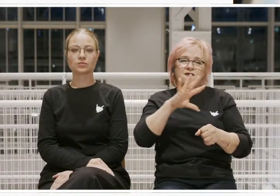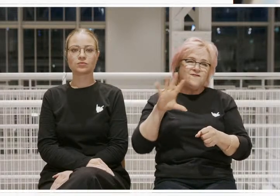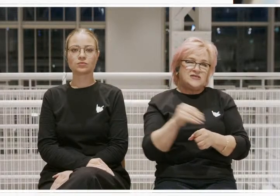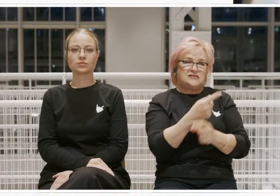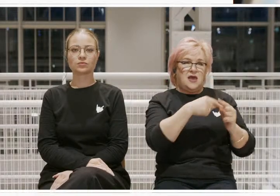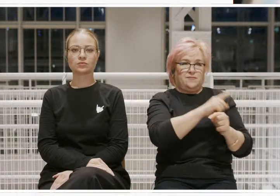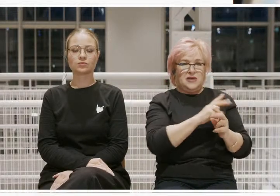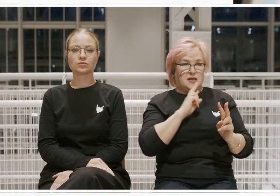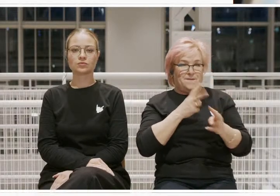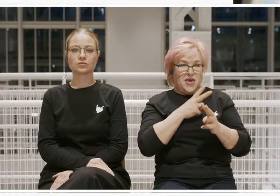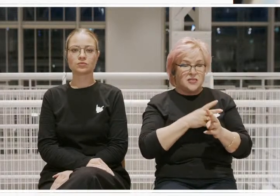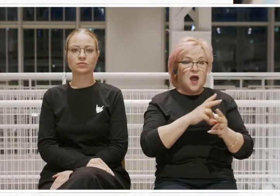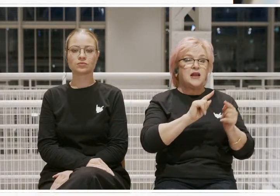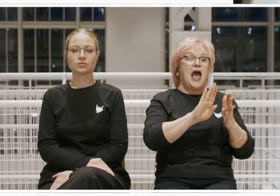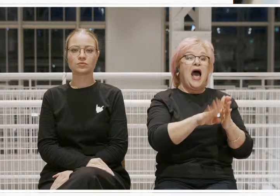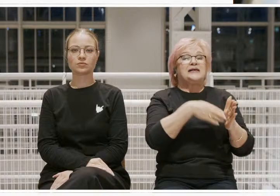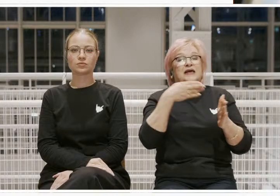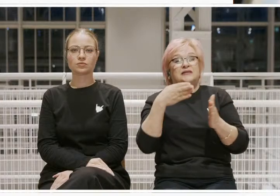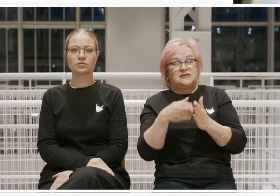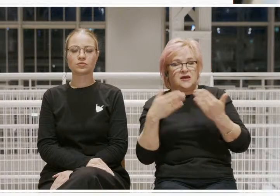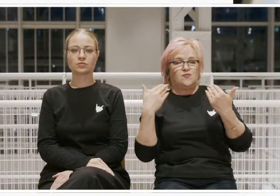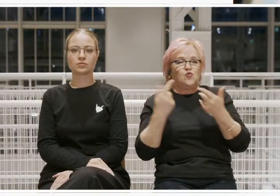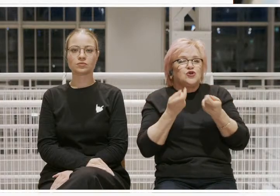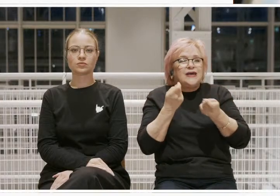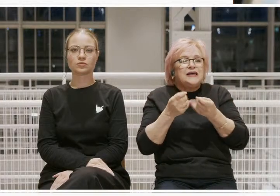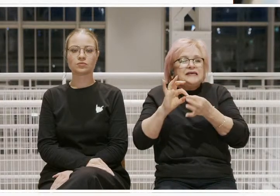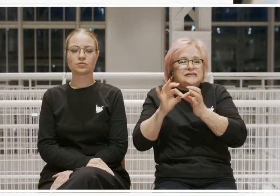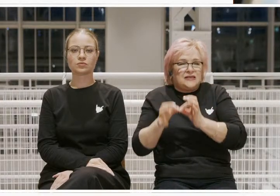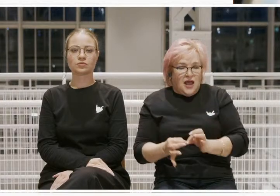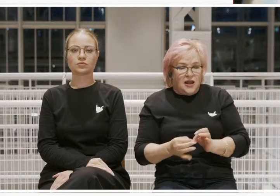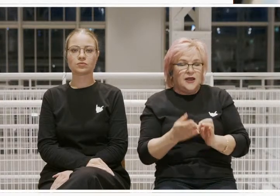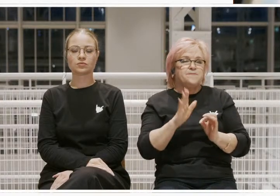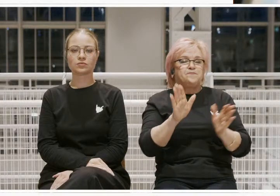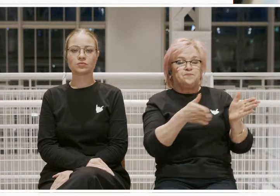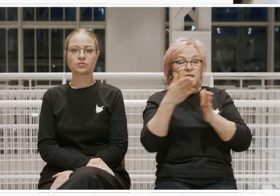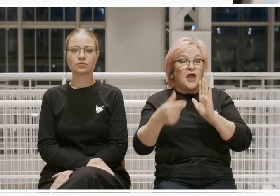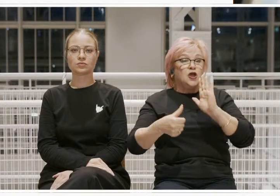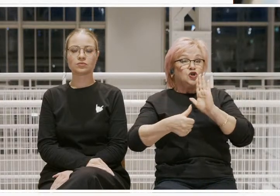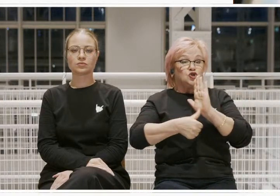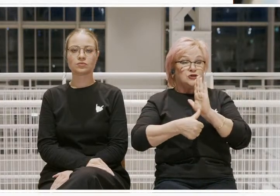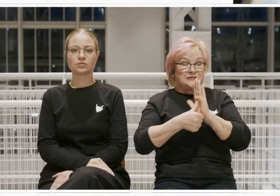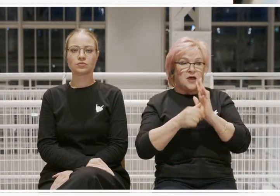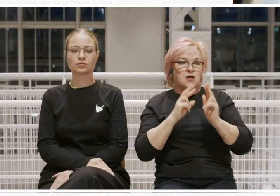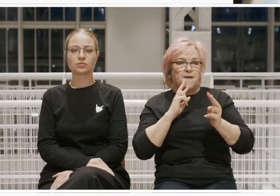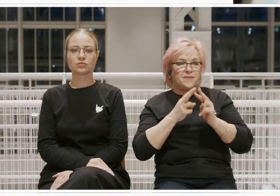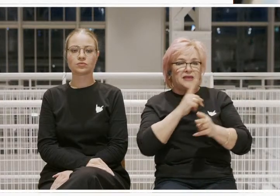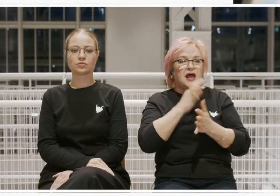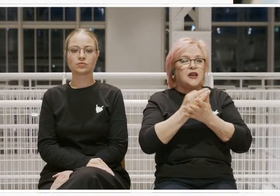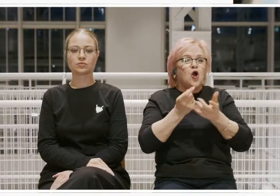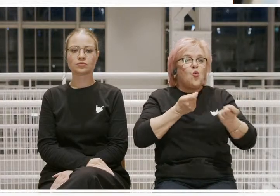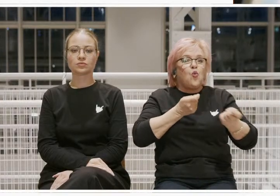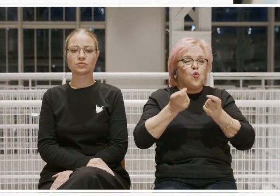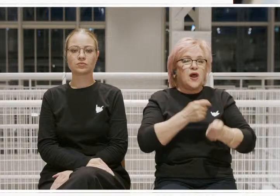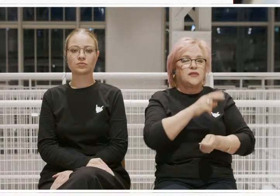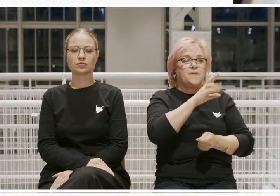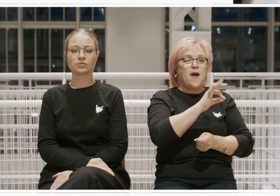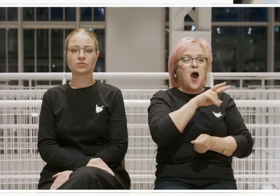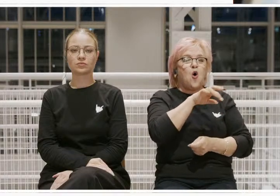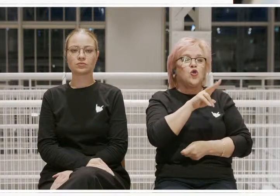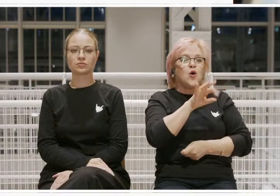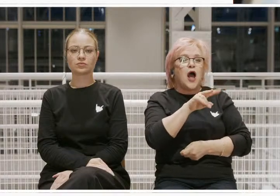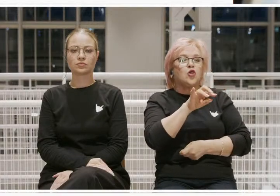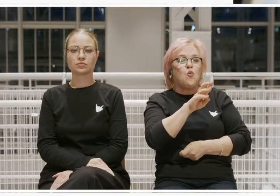into detail. So the 6th biennial was curated by Paolo Colombo in 1999 in